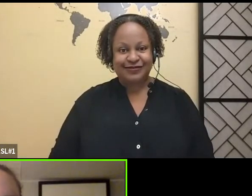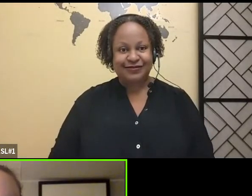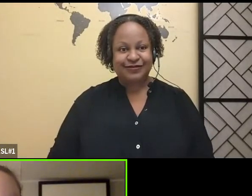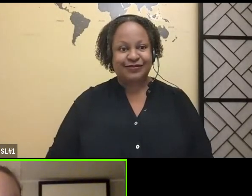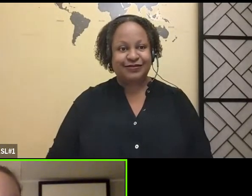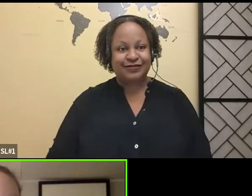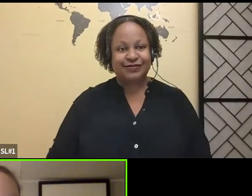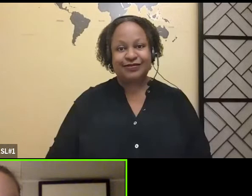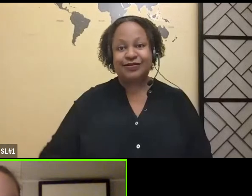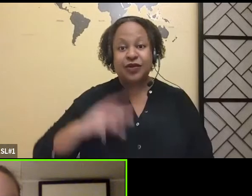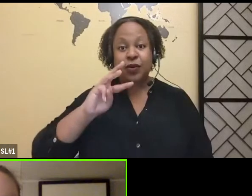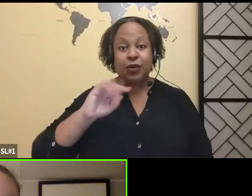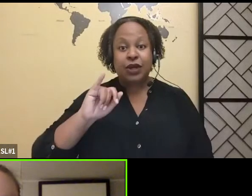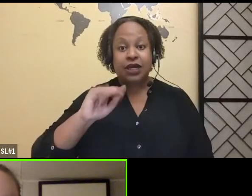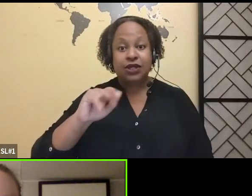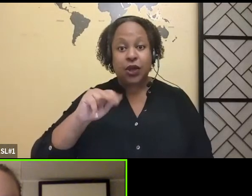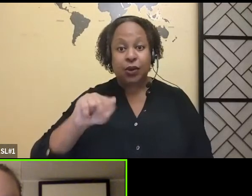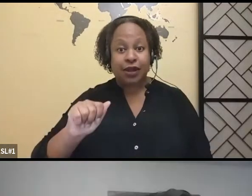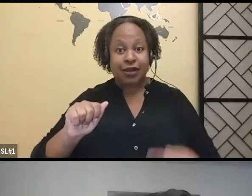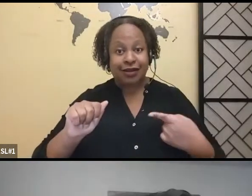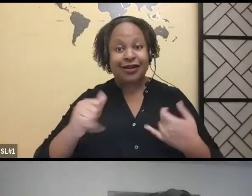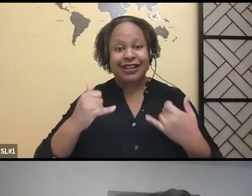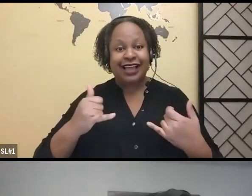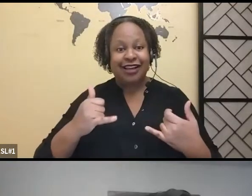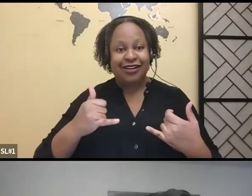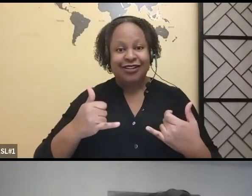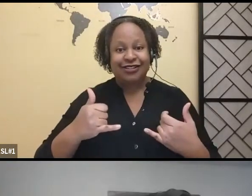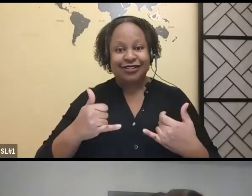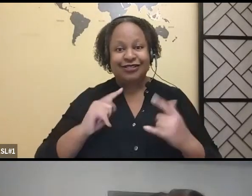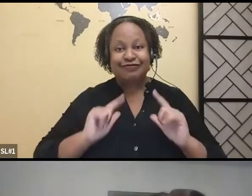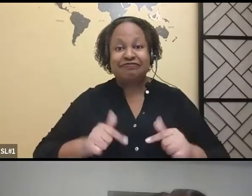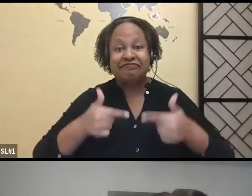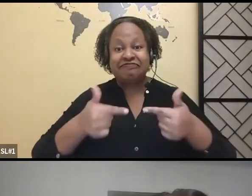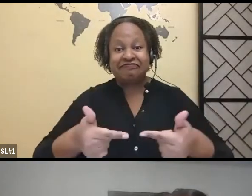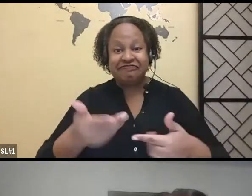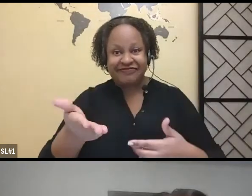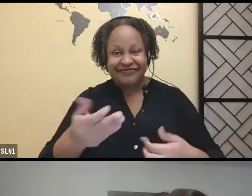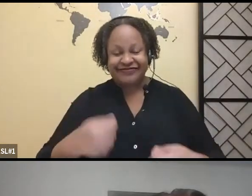Winona, I invite you to respond.